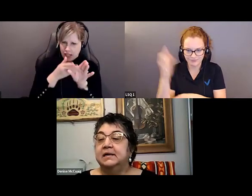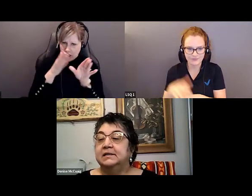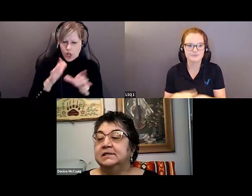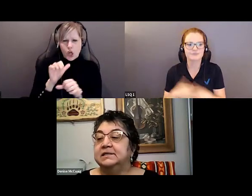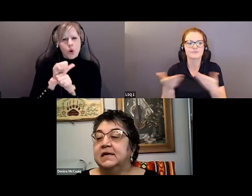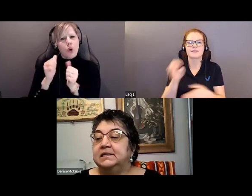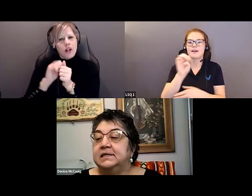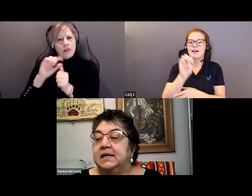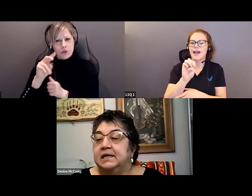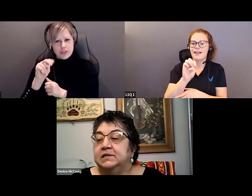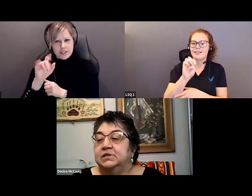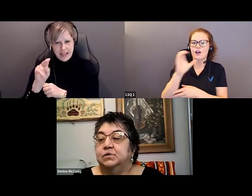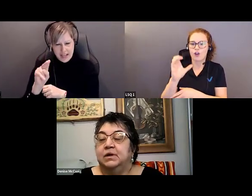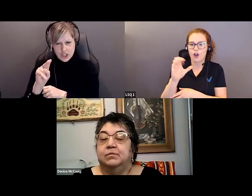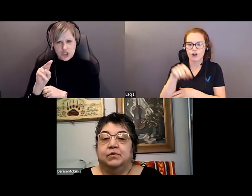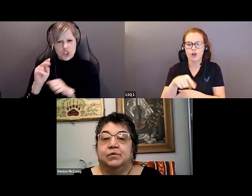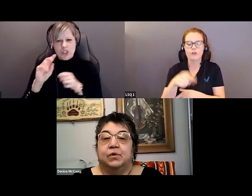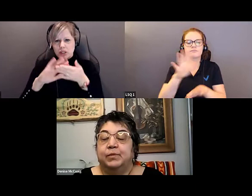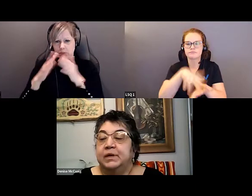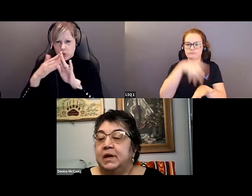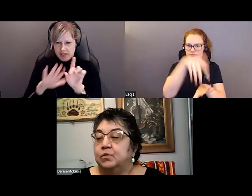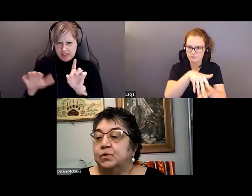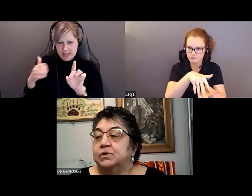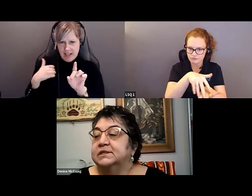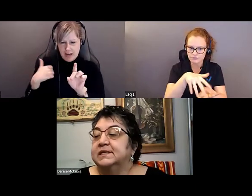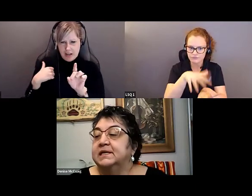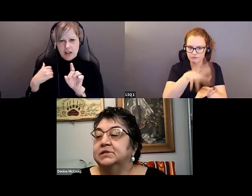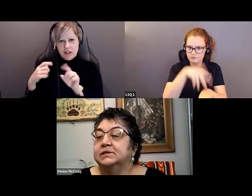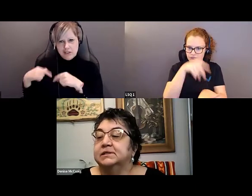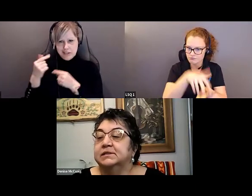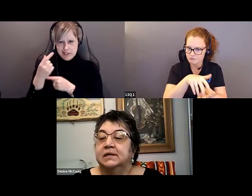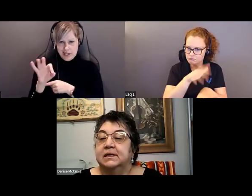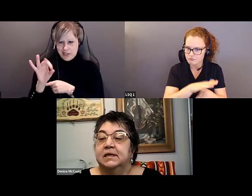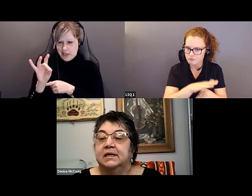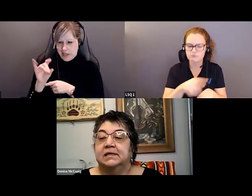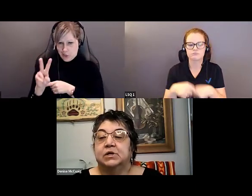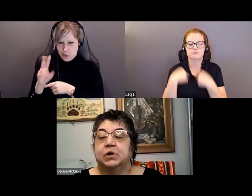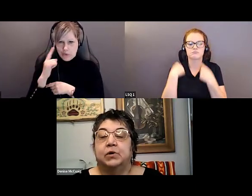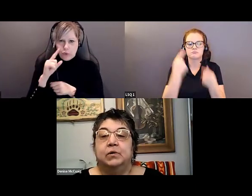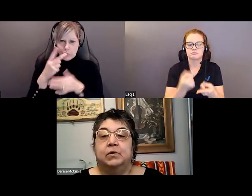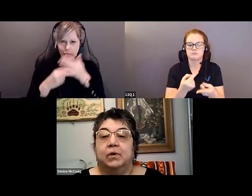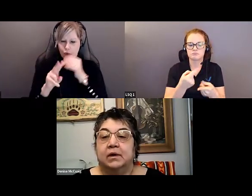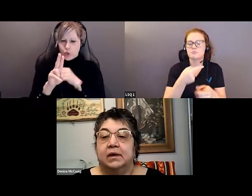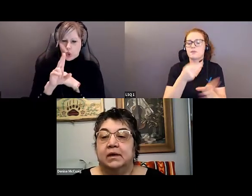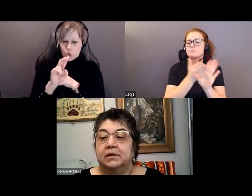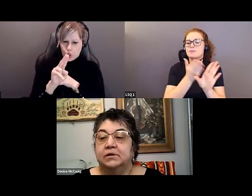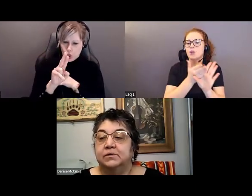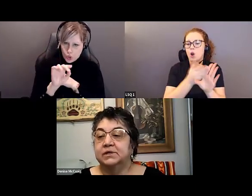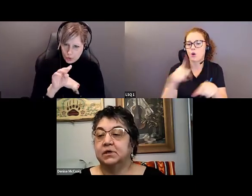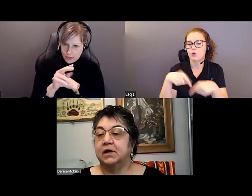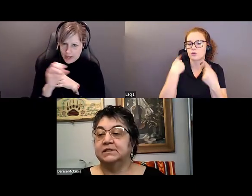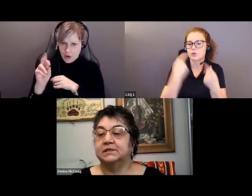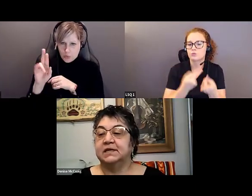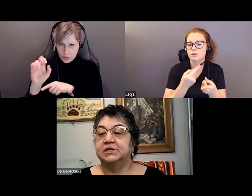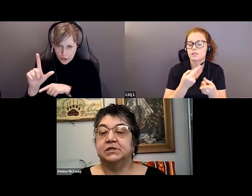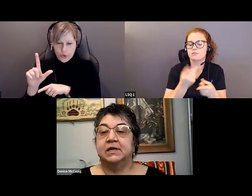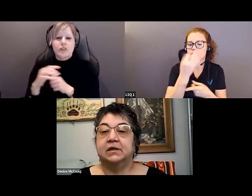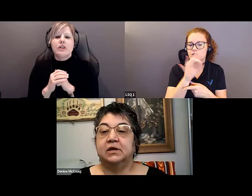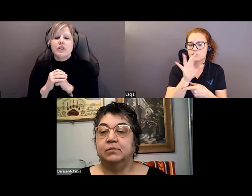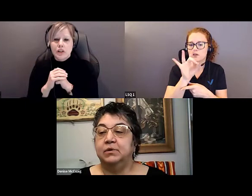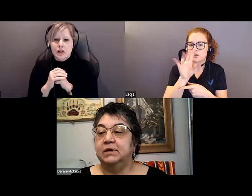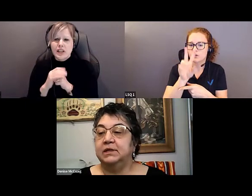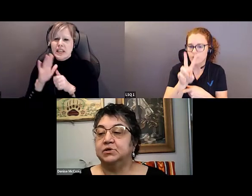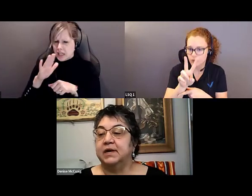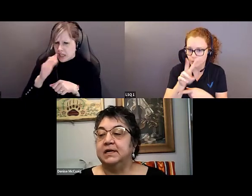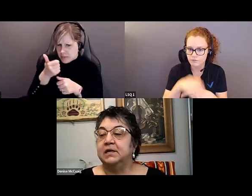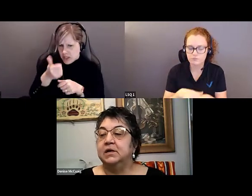Canada since 1982 in both urban and rural centres. His current work includes consultation